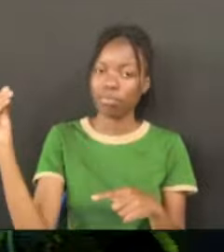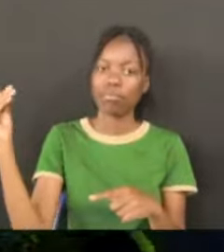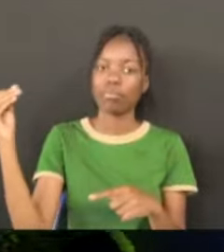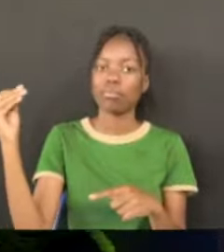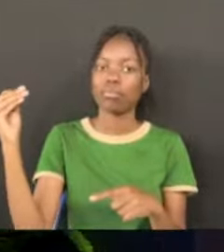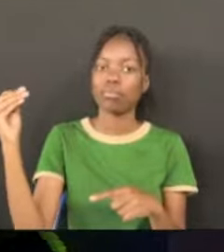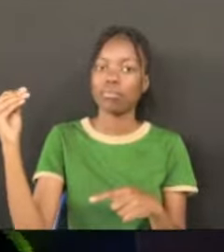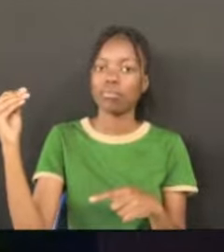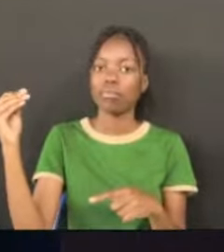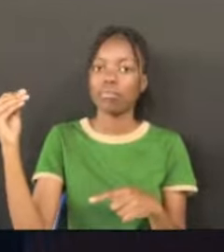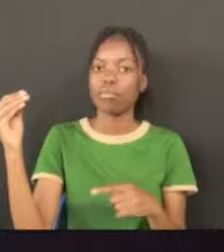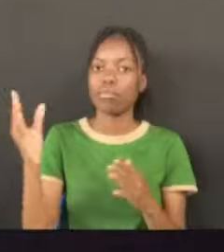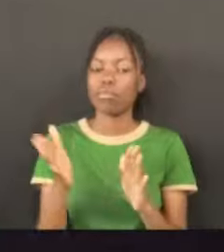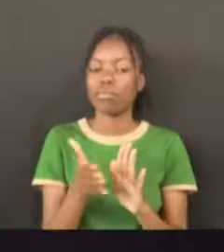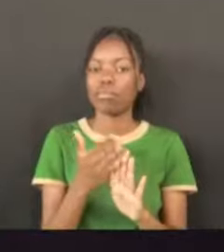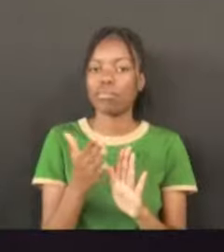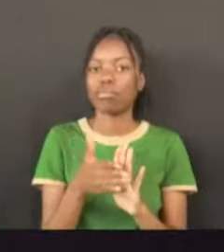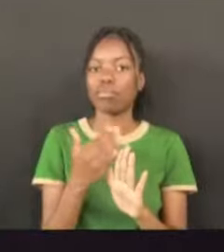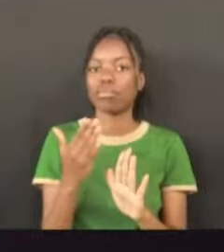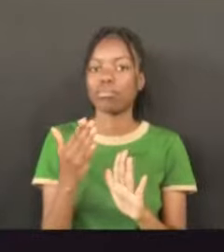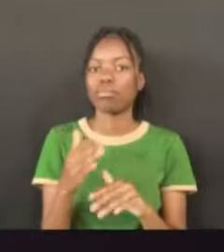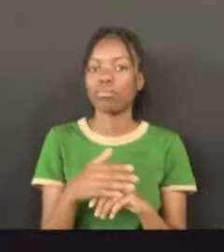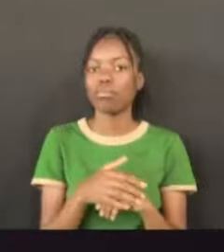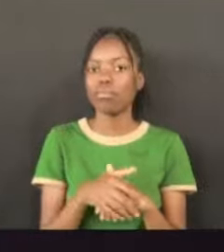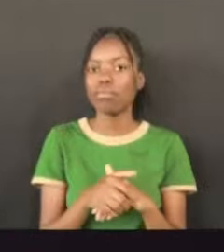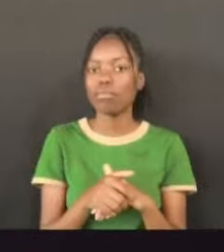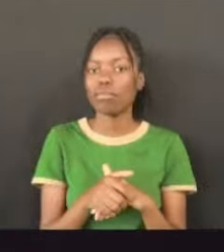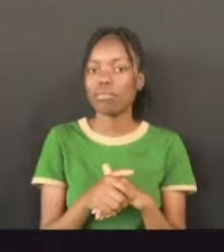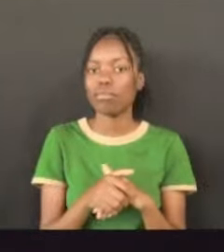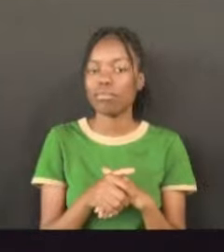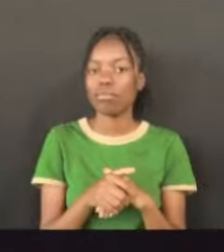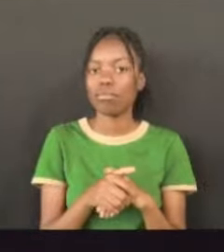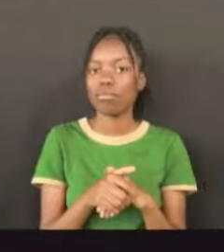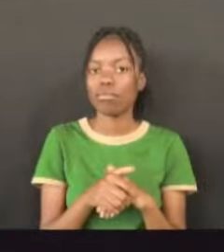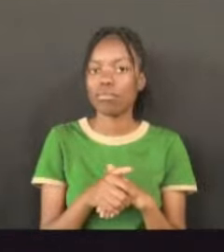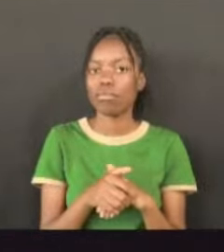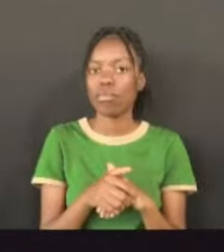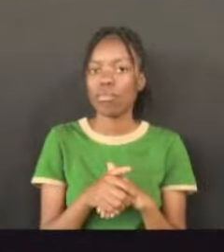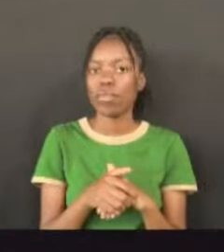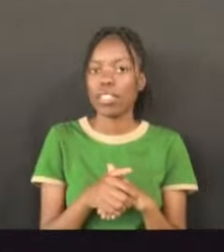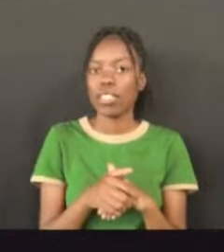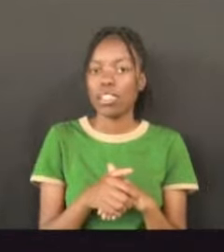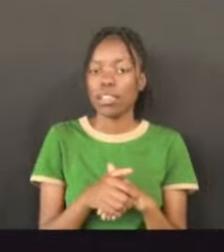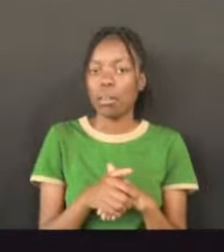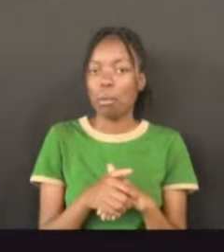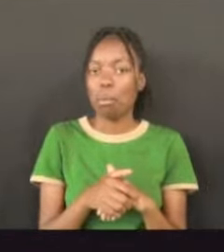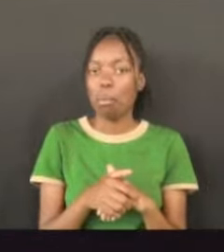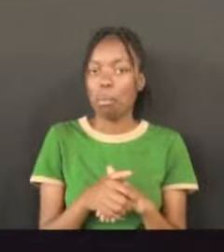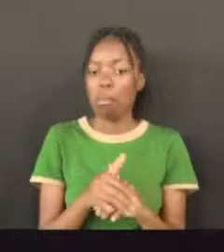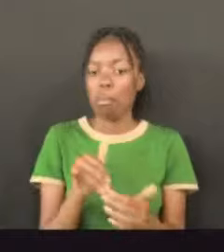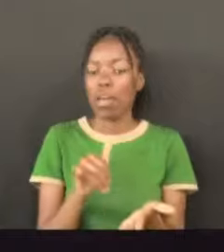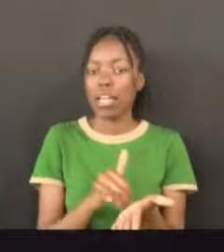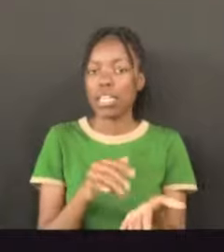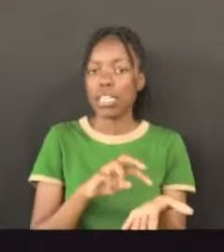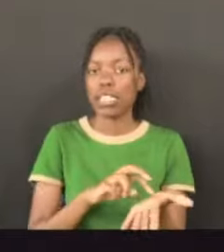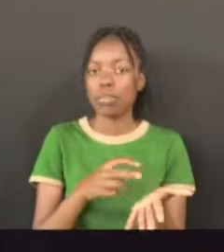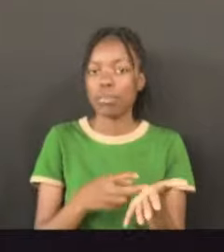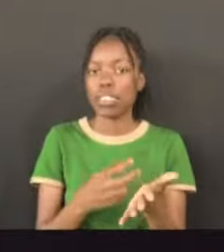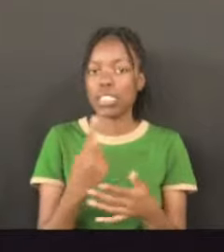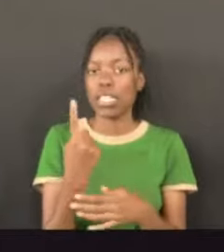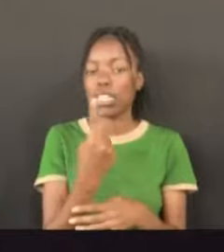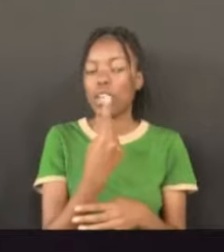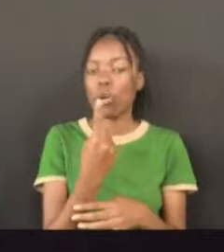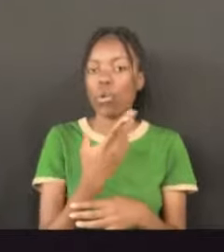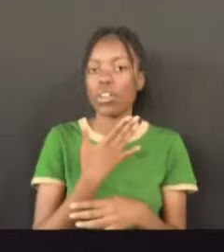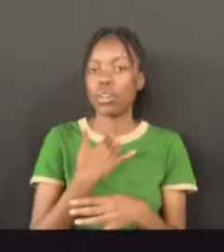kama gari ndogo, potea, bila kuangalia nyuma. They chased him. That means they only wanted Jesus